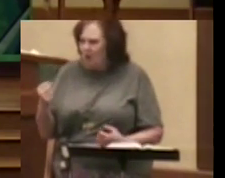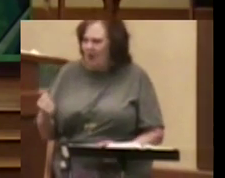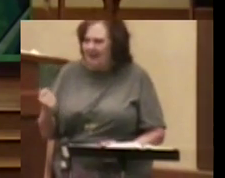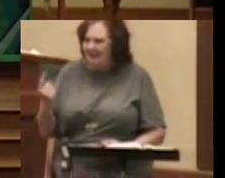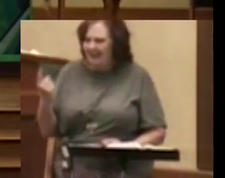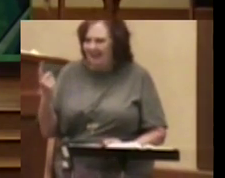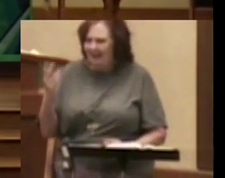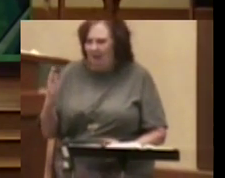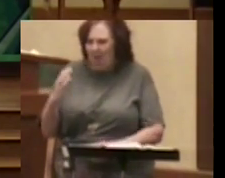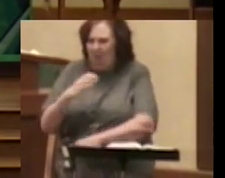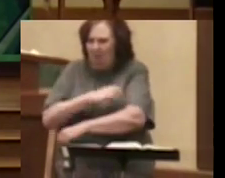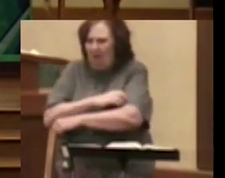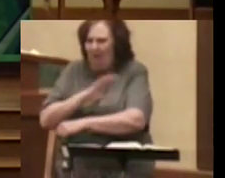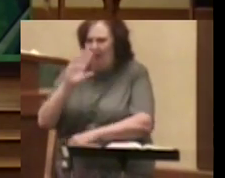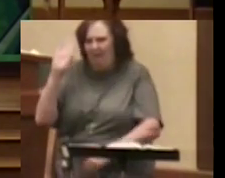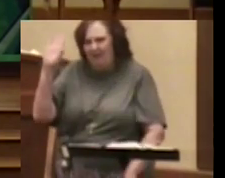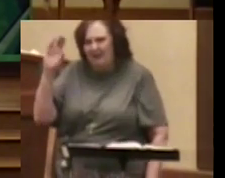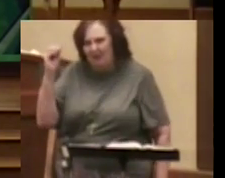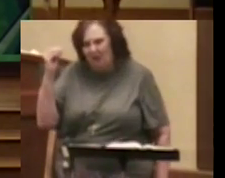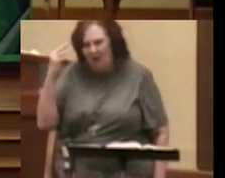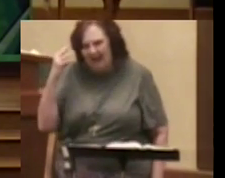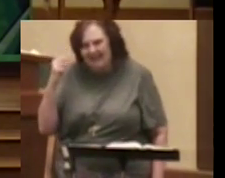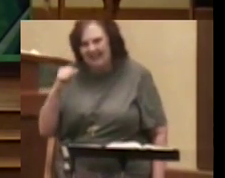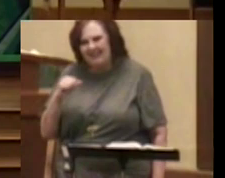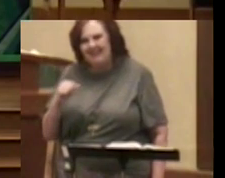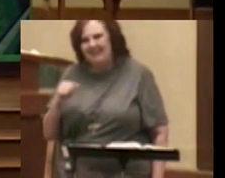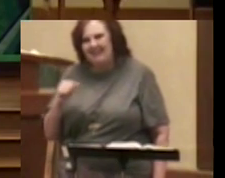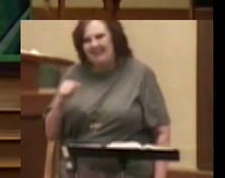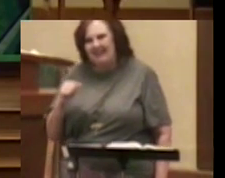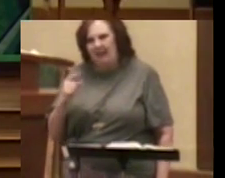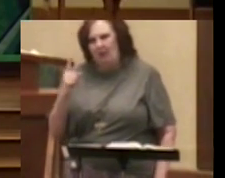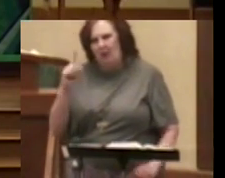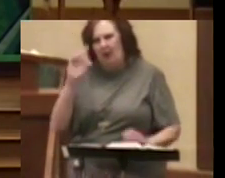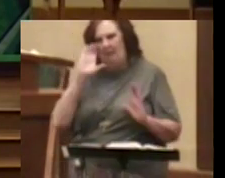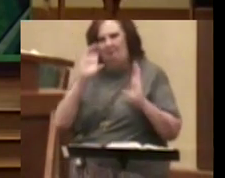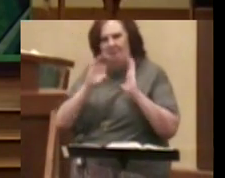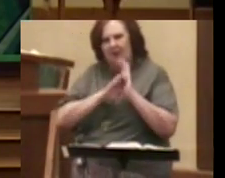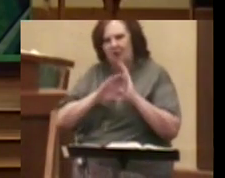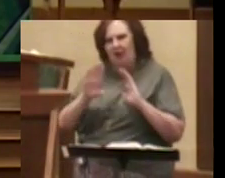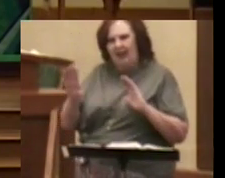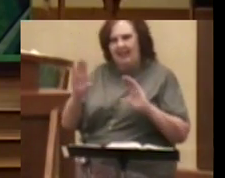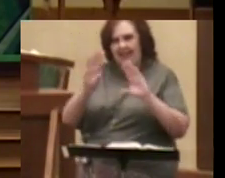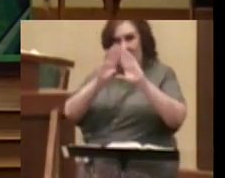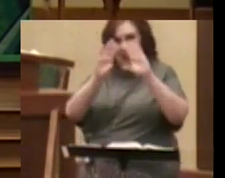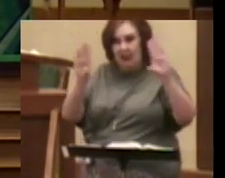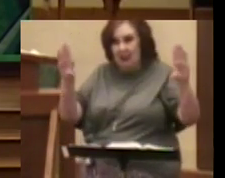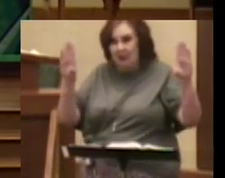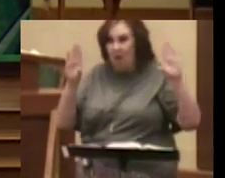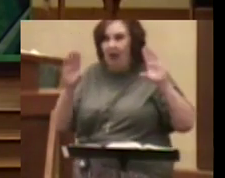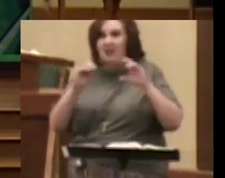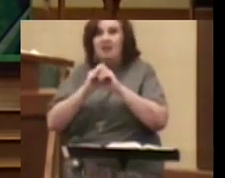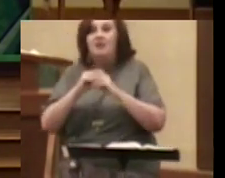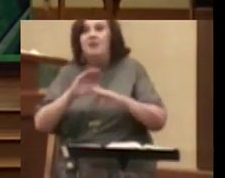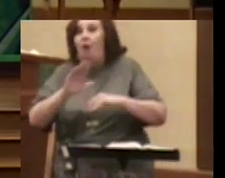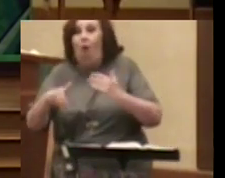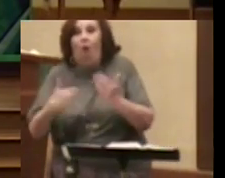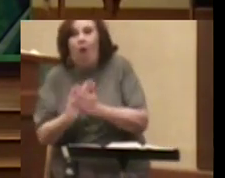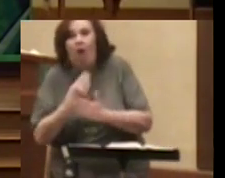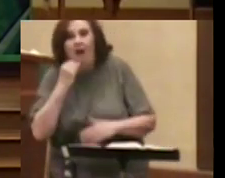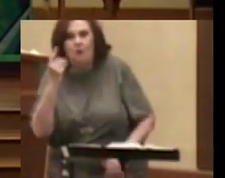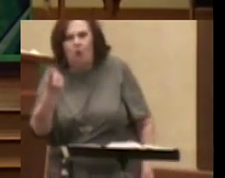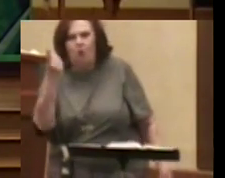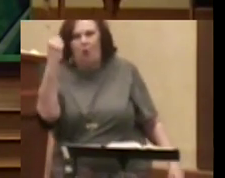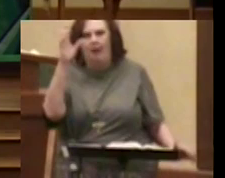the power of God's grace. For in the one picture hanging on his wall in his entire home, a picture